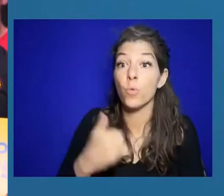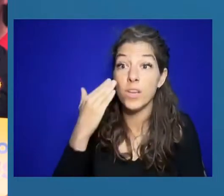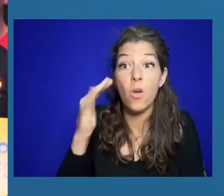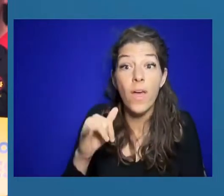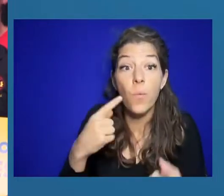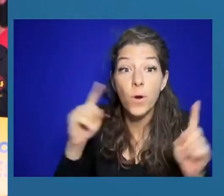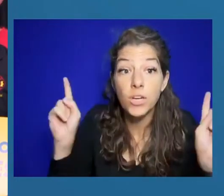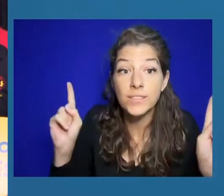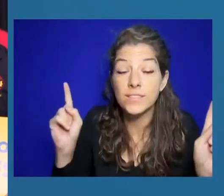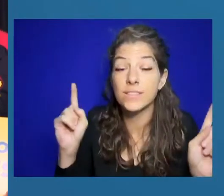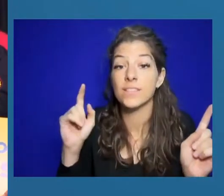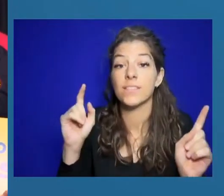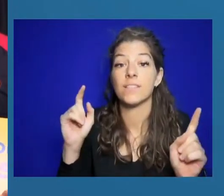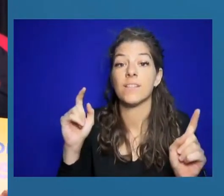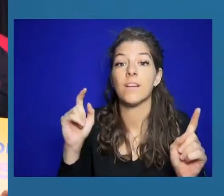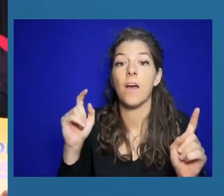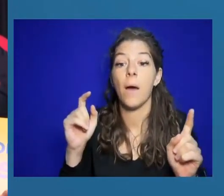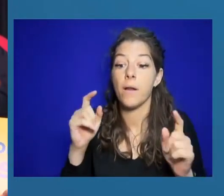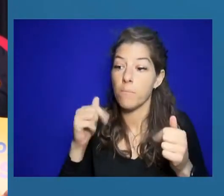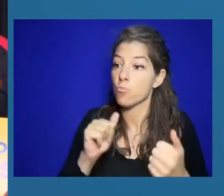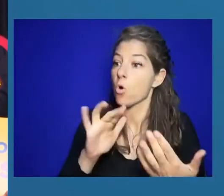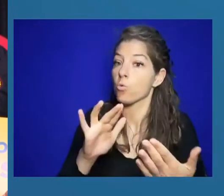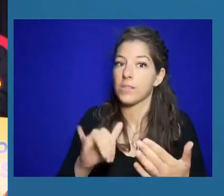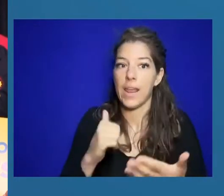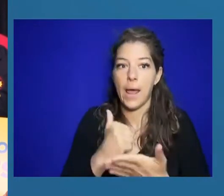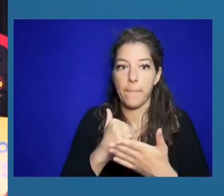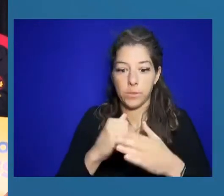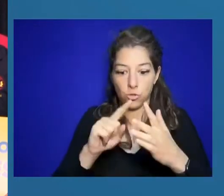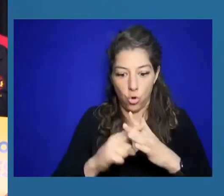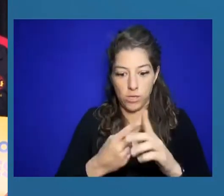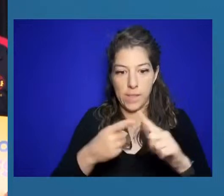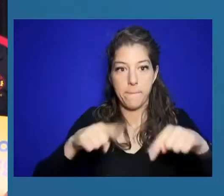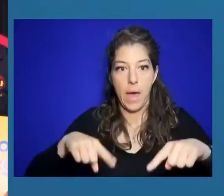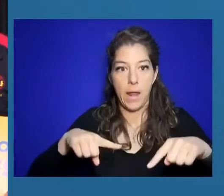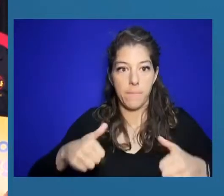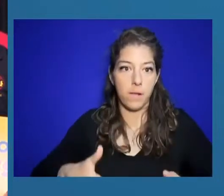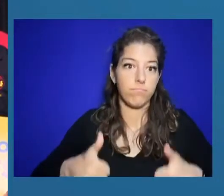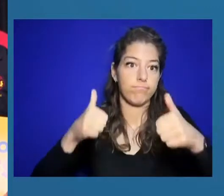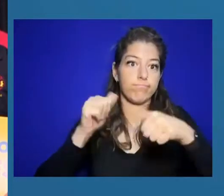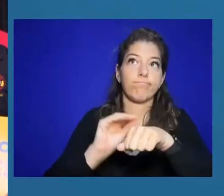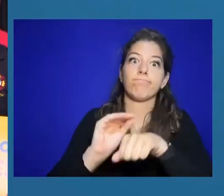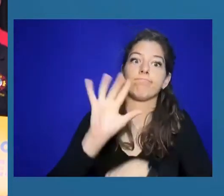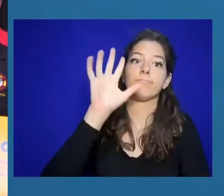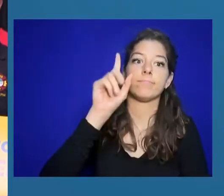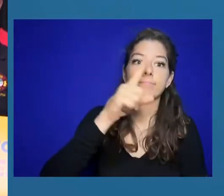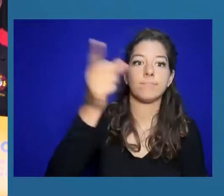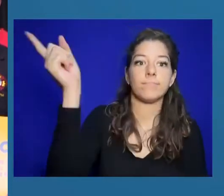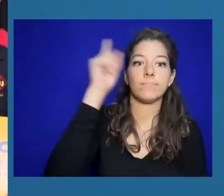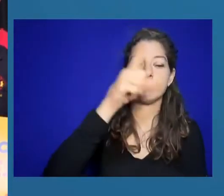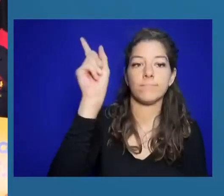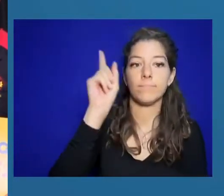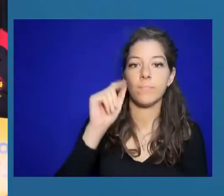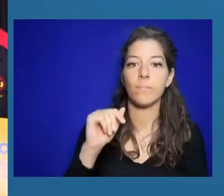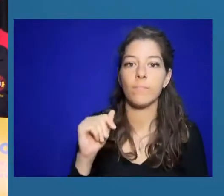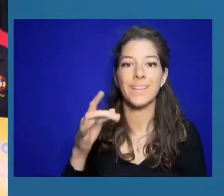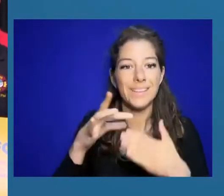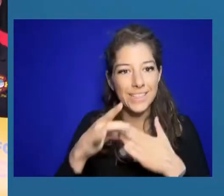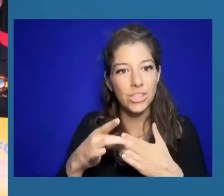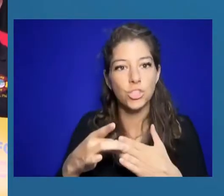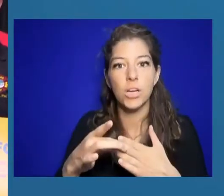A bottom-up approach to higher education that leads to a bottom-up approach of leadership